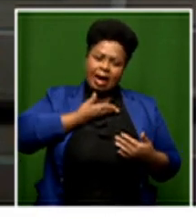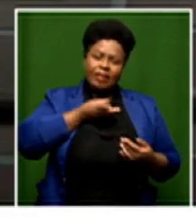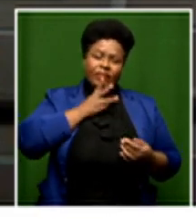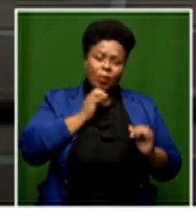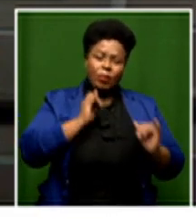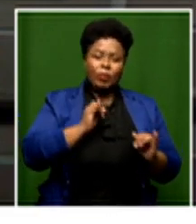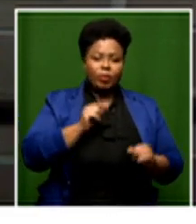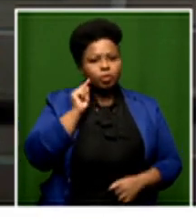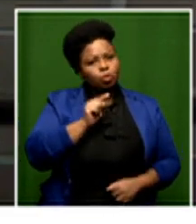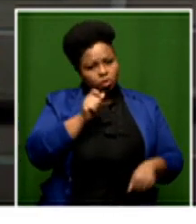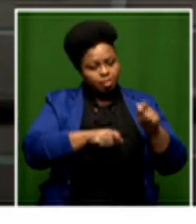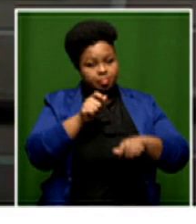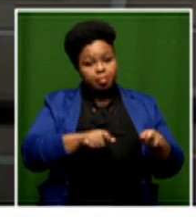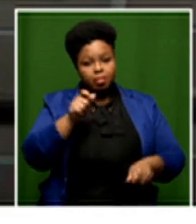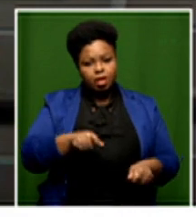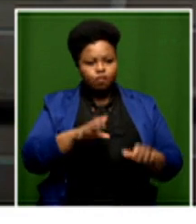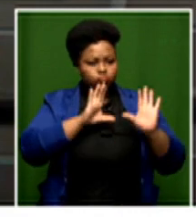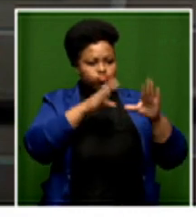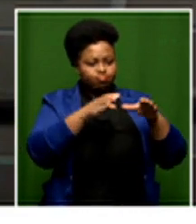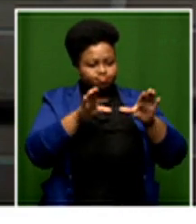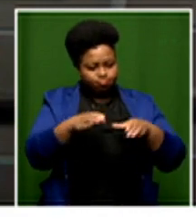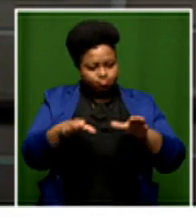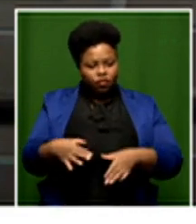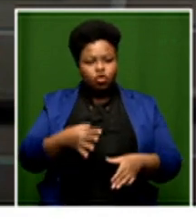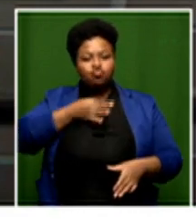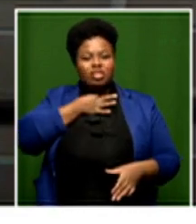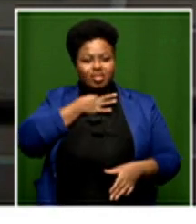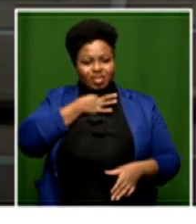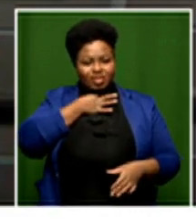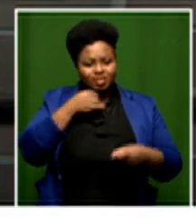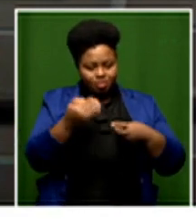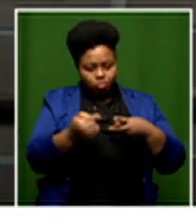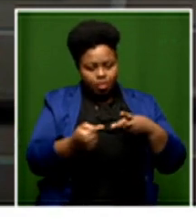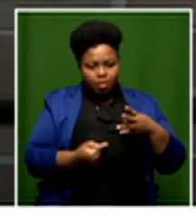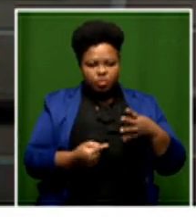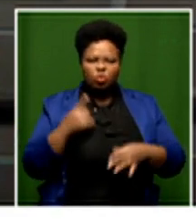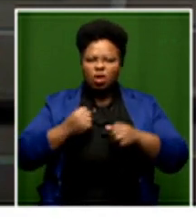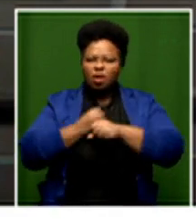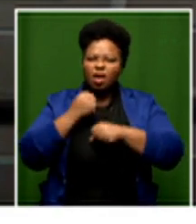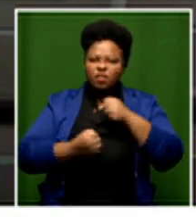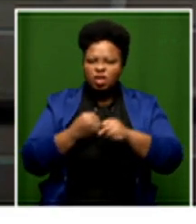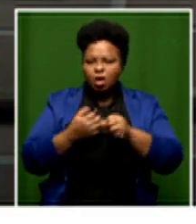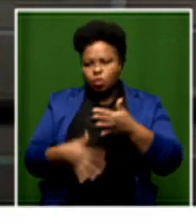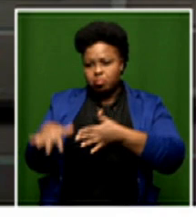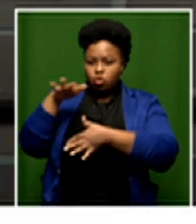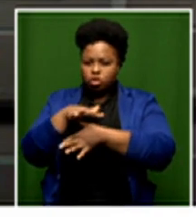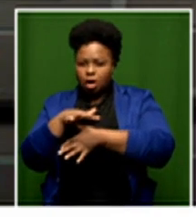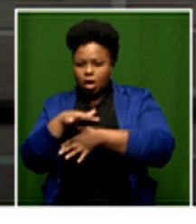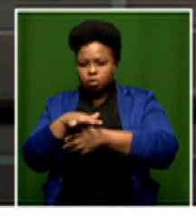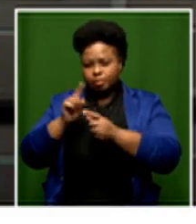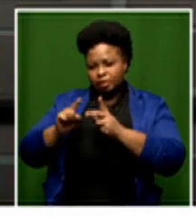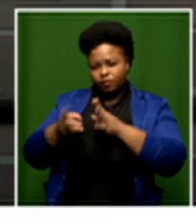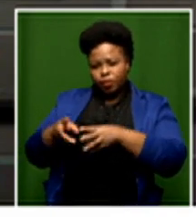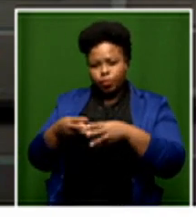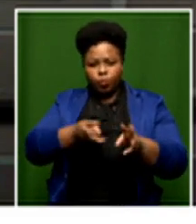those people are in specific categories and risk groups. So each year there's a prioritization approach